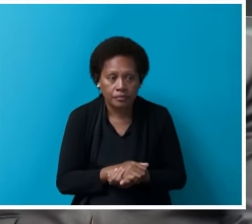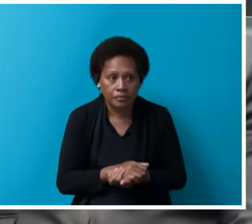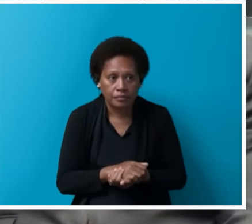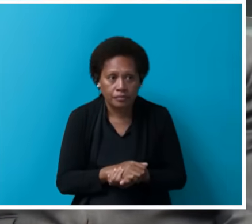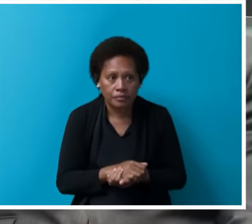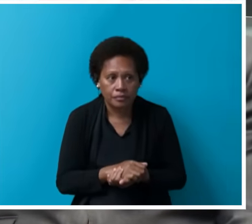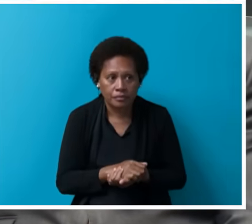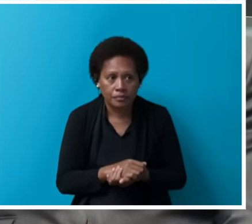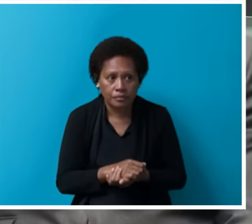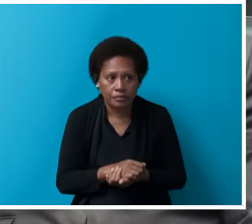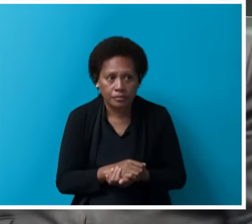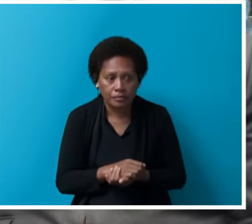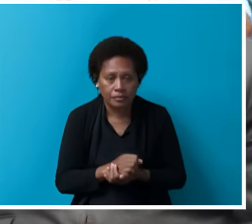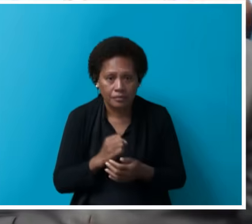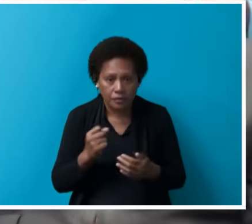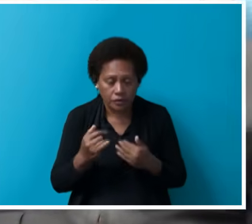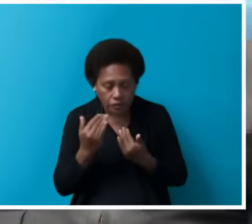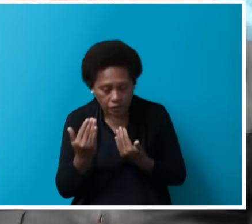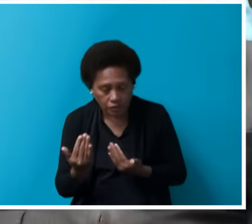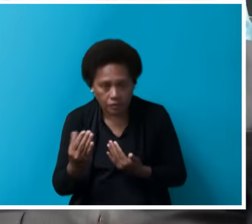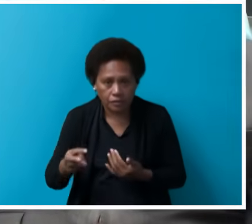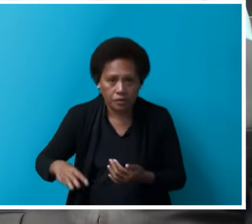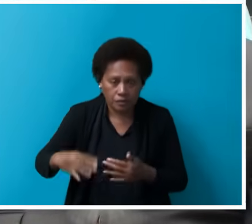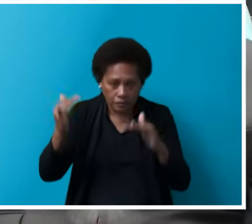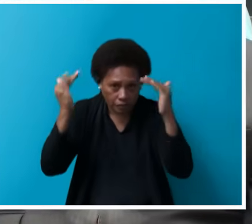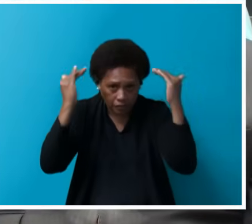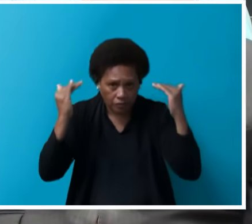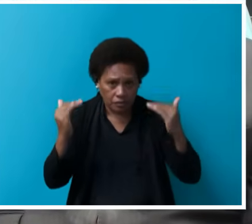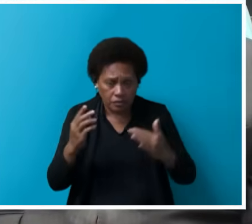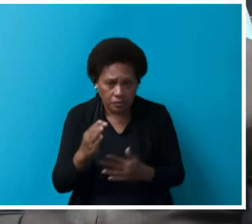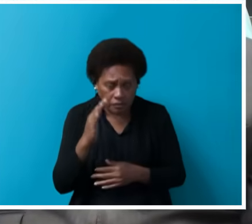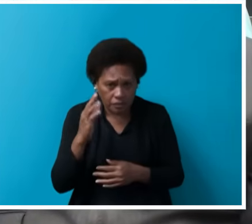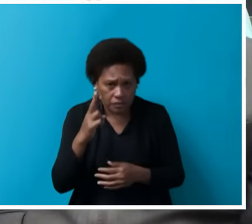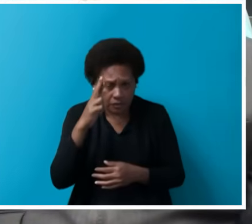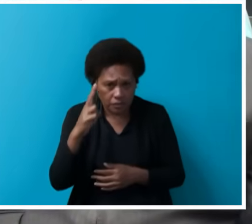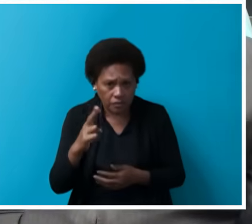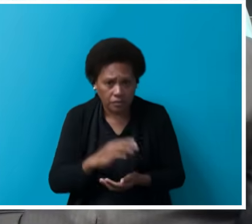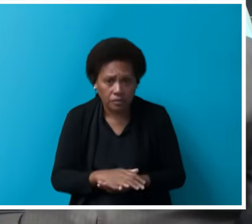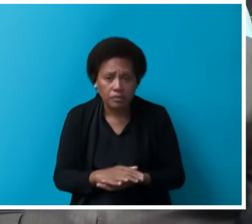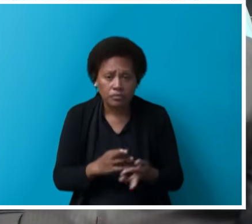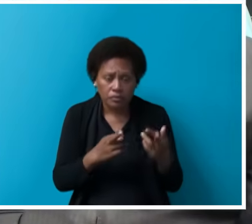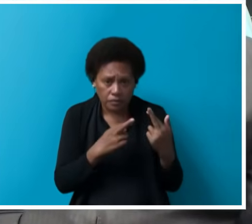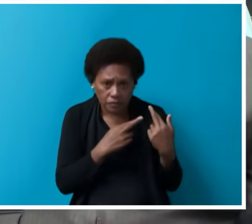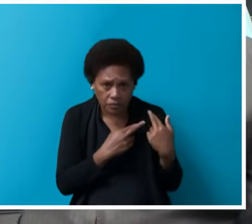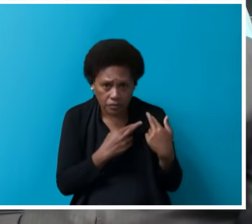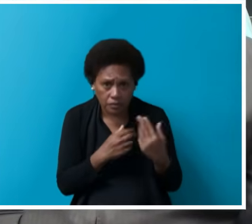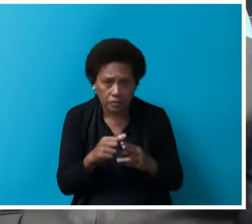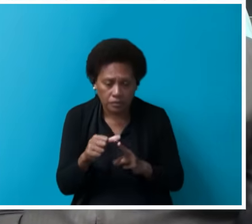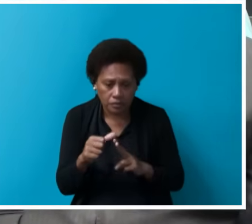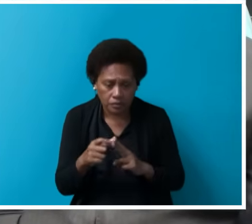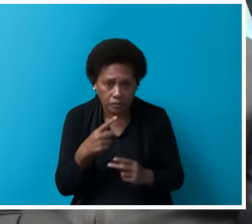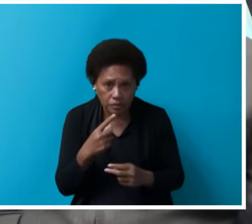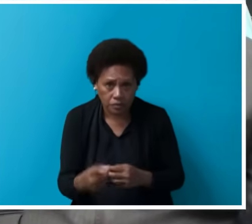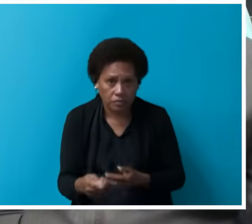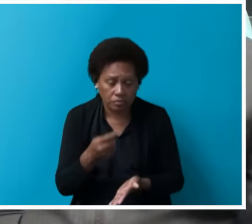must, as a honorable member, Mr. Speaker, say, part of our responsibility is to also tell the truth to